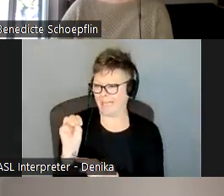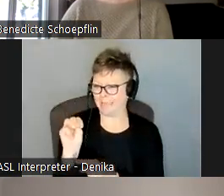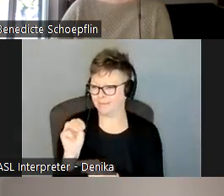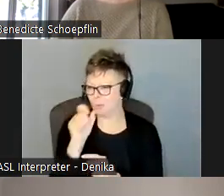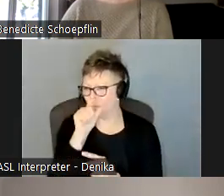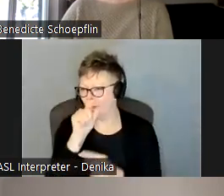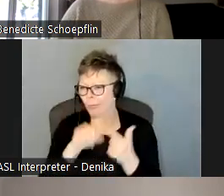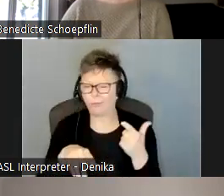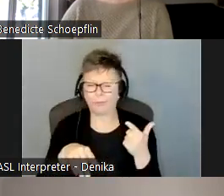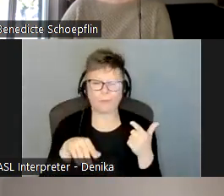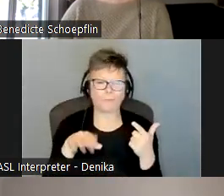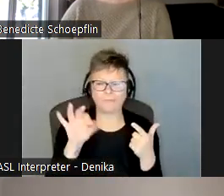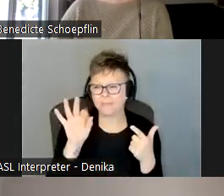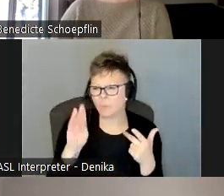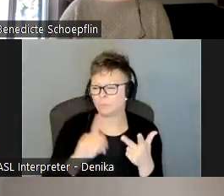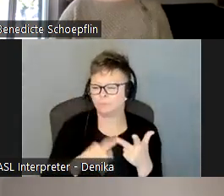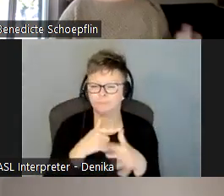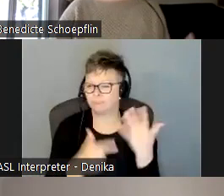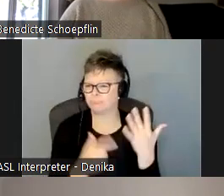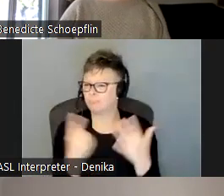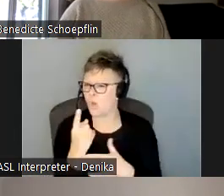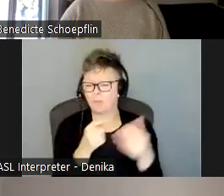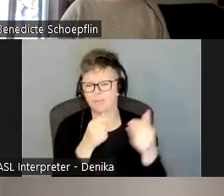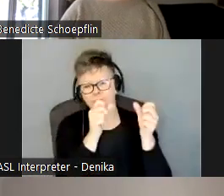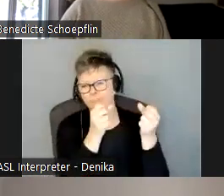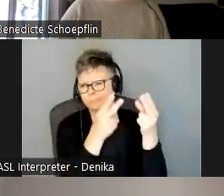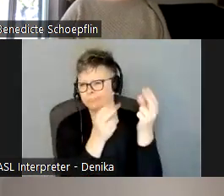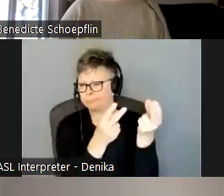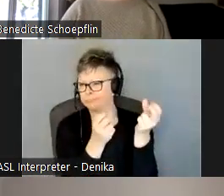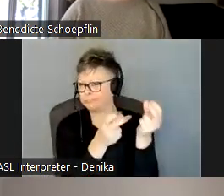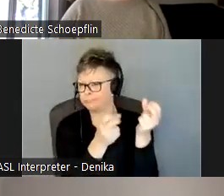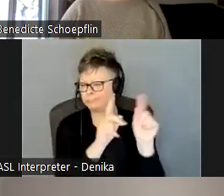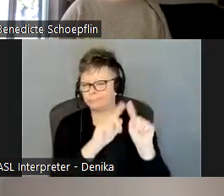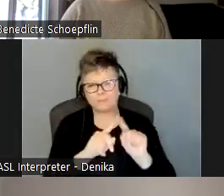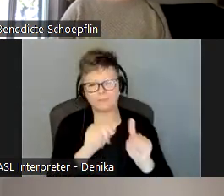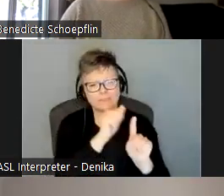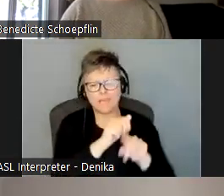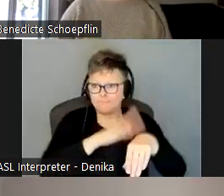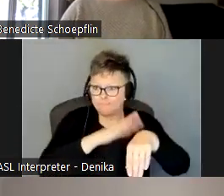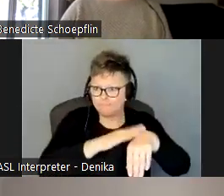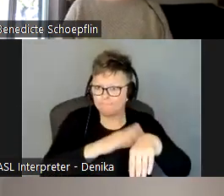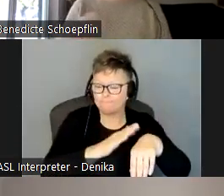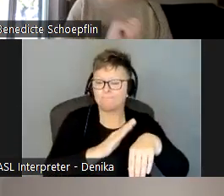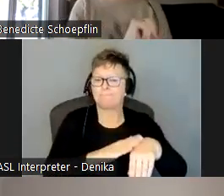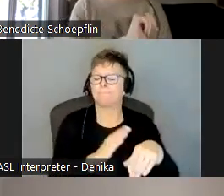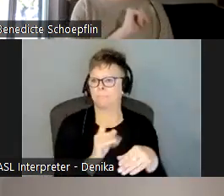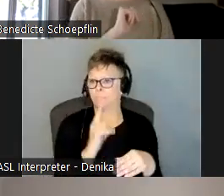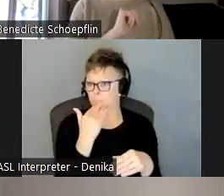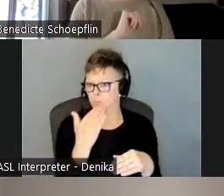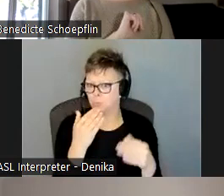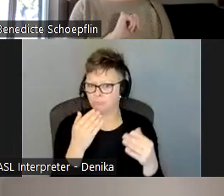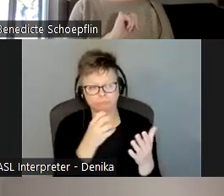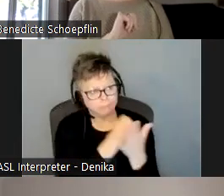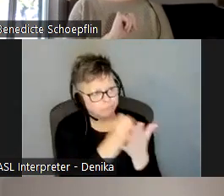Facebook, constantly posting updates on new frauds and scams that are out there. So, follow